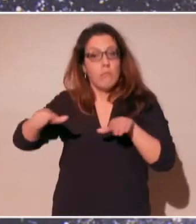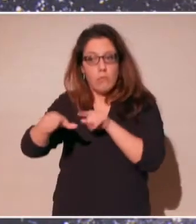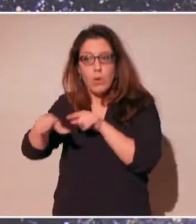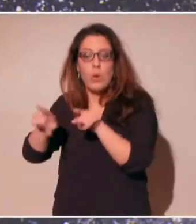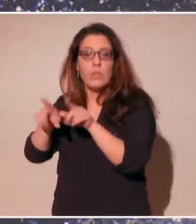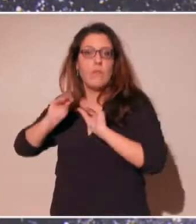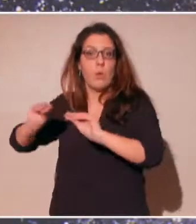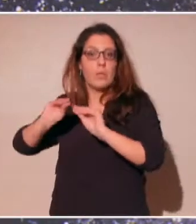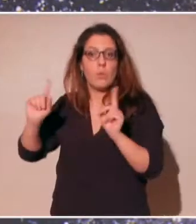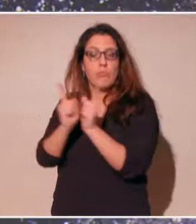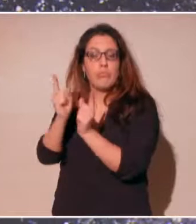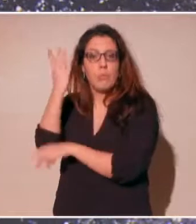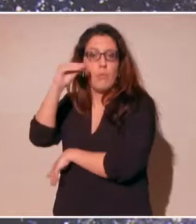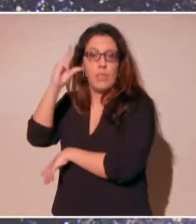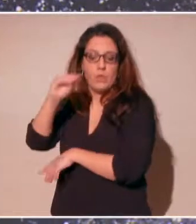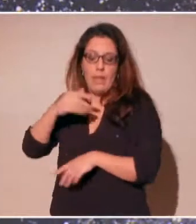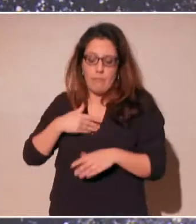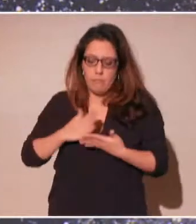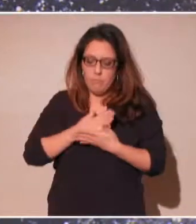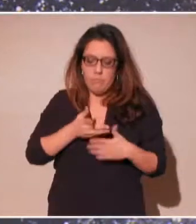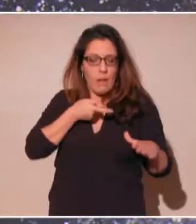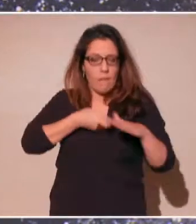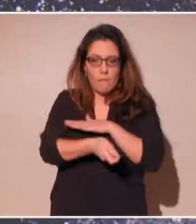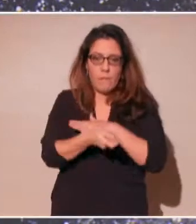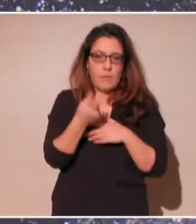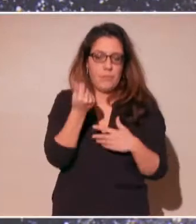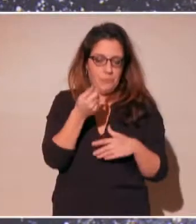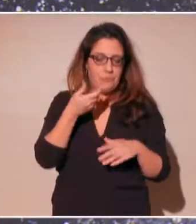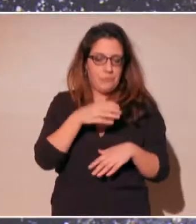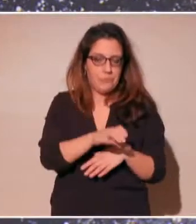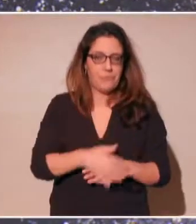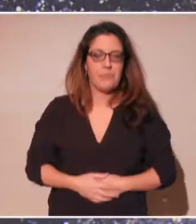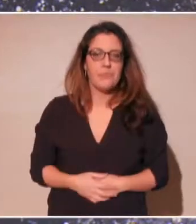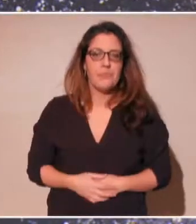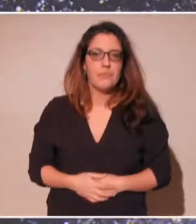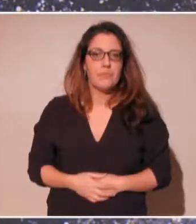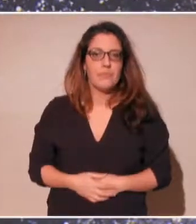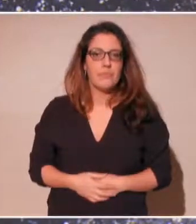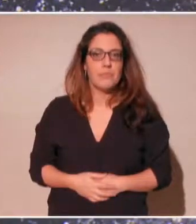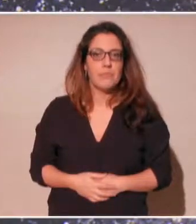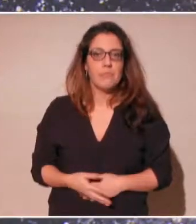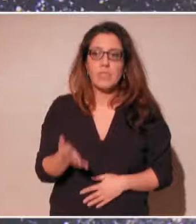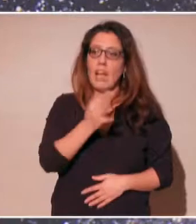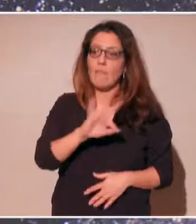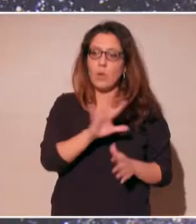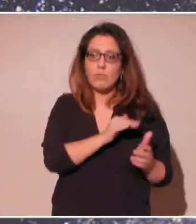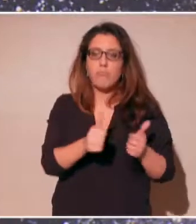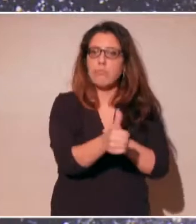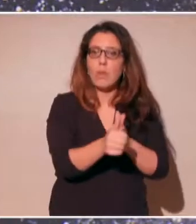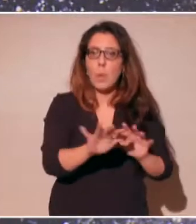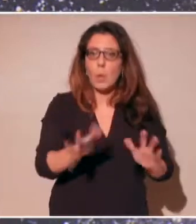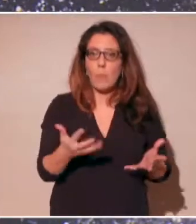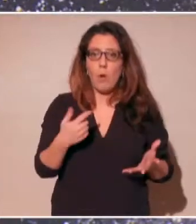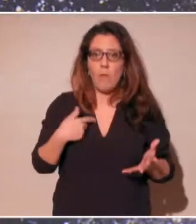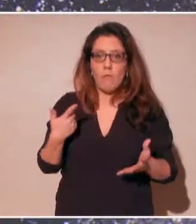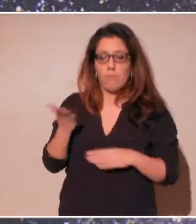the doctoral level in AI. And we will make sure that that number is doubled. If France wishes to